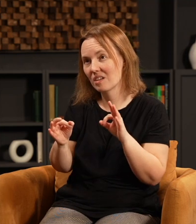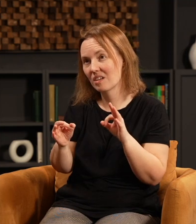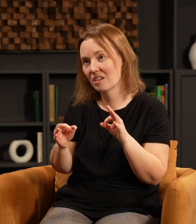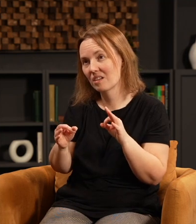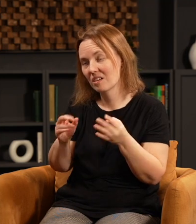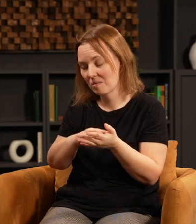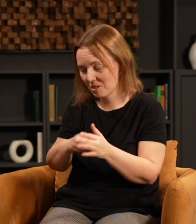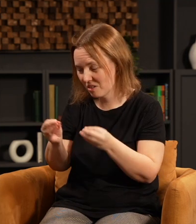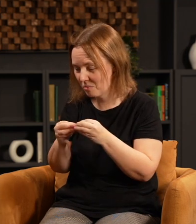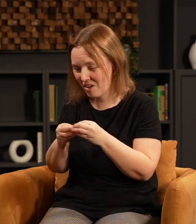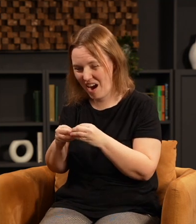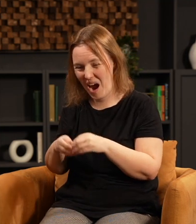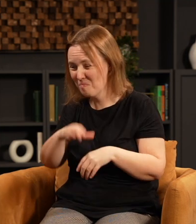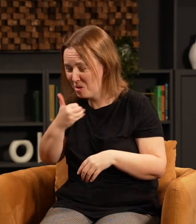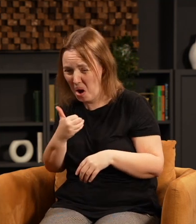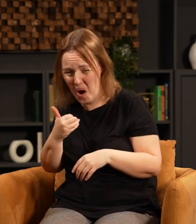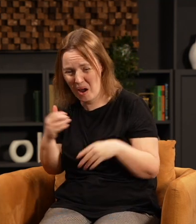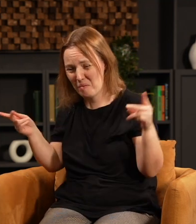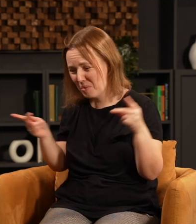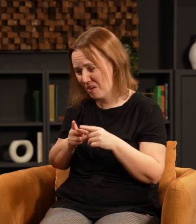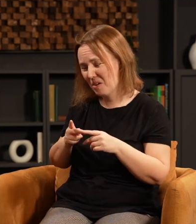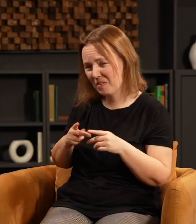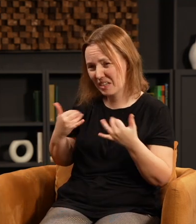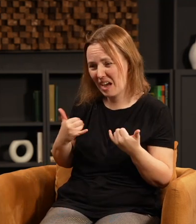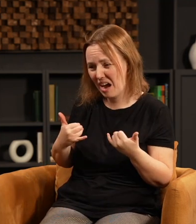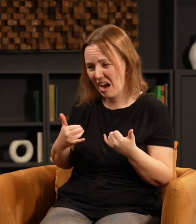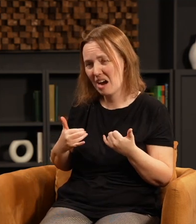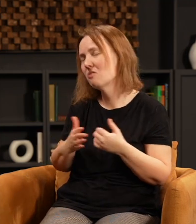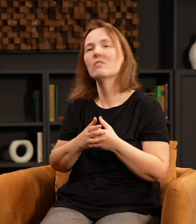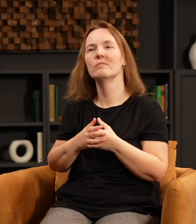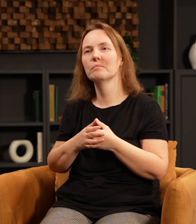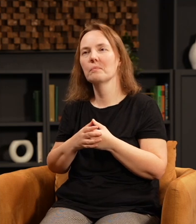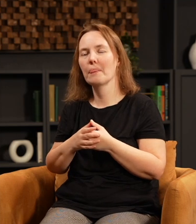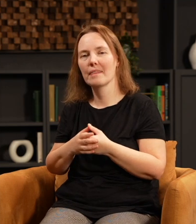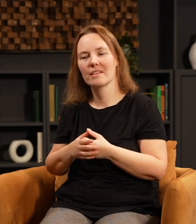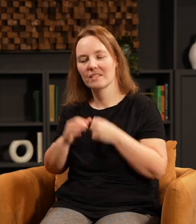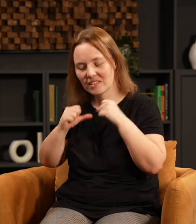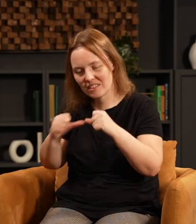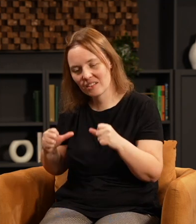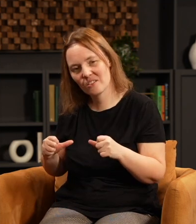not the perfect husband yet. You know, I'm almost dead. Poor Vanessa. There's still work on me.